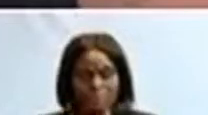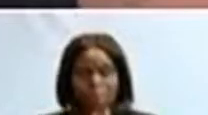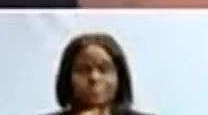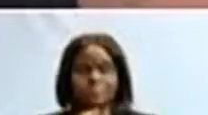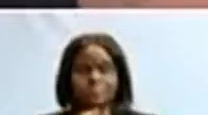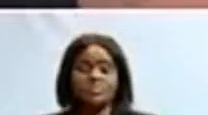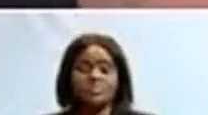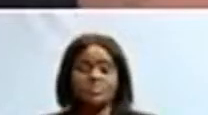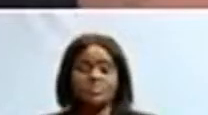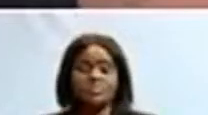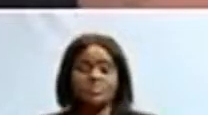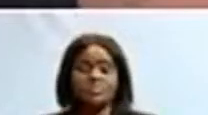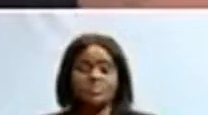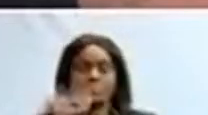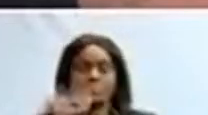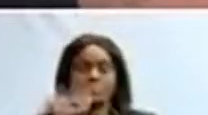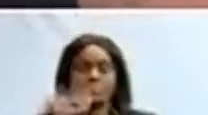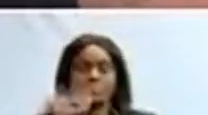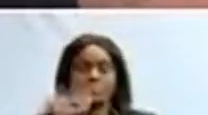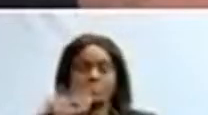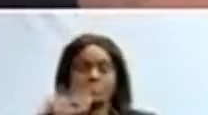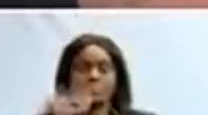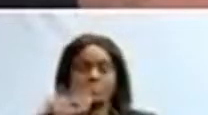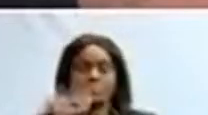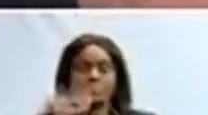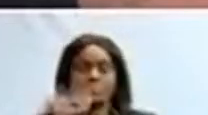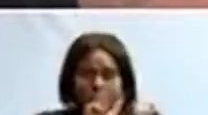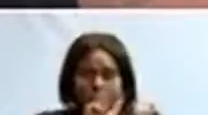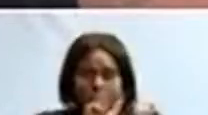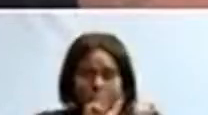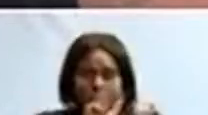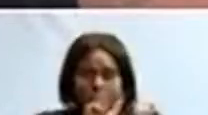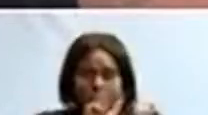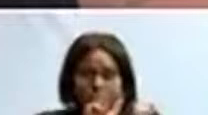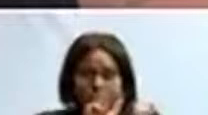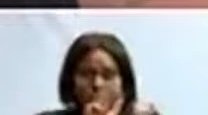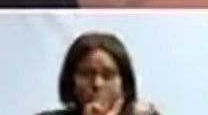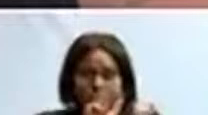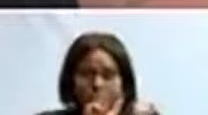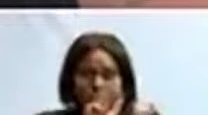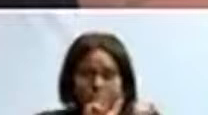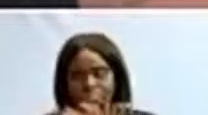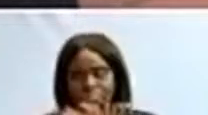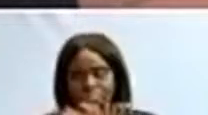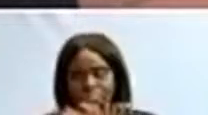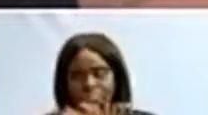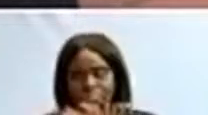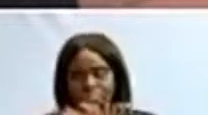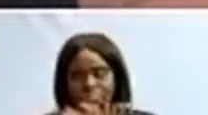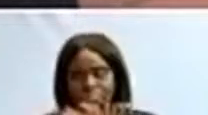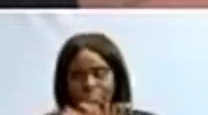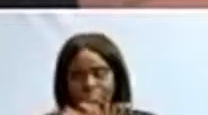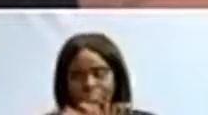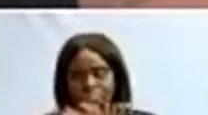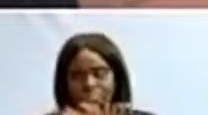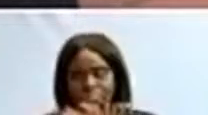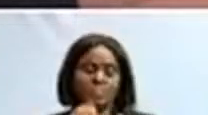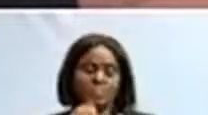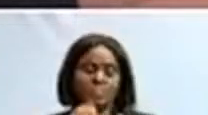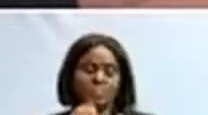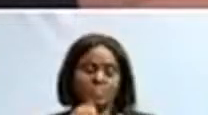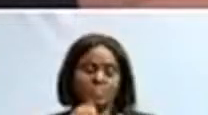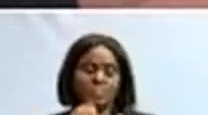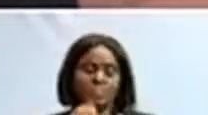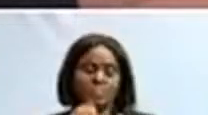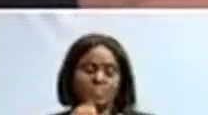workers outside the payroll, and has since signed contracts with new general workers